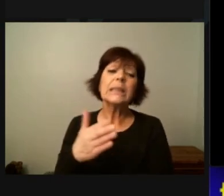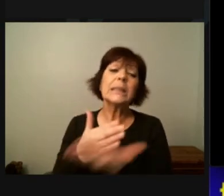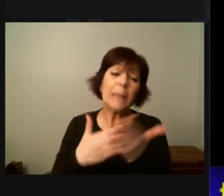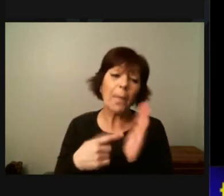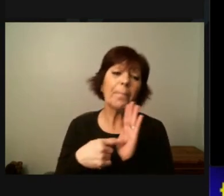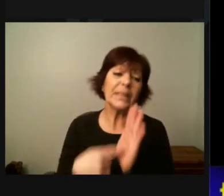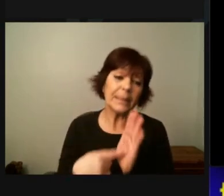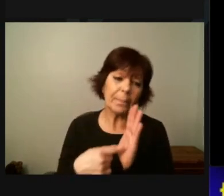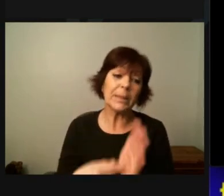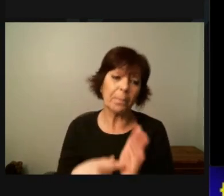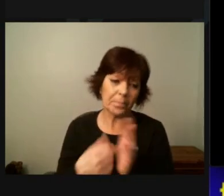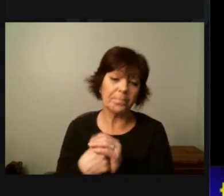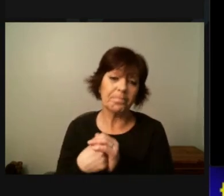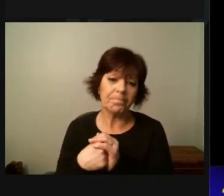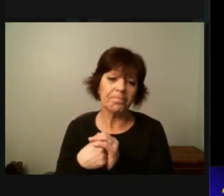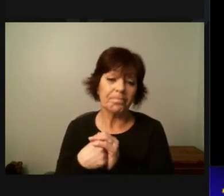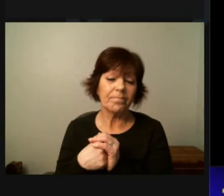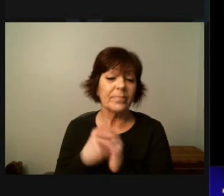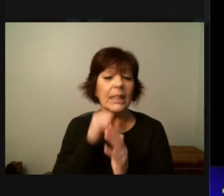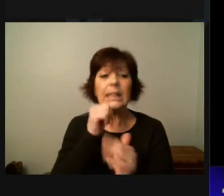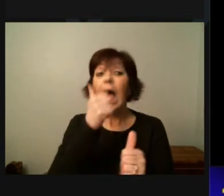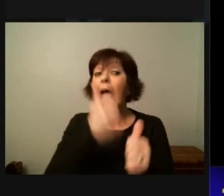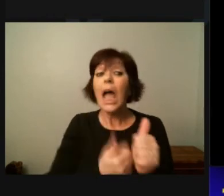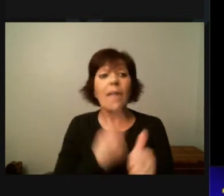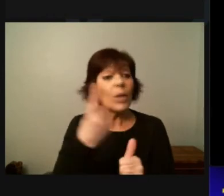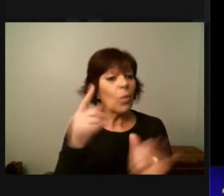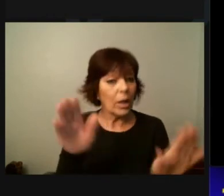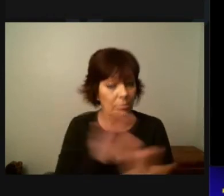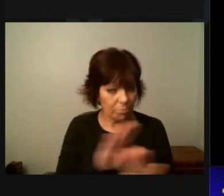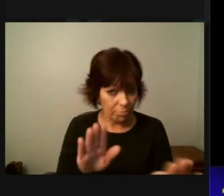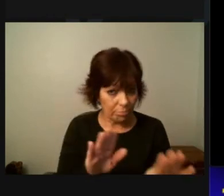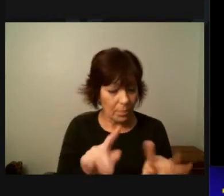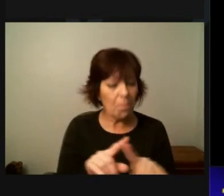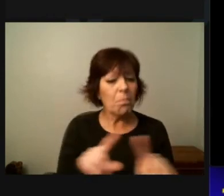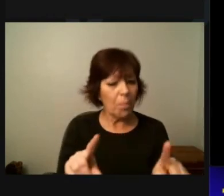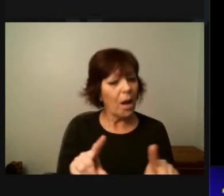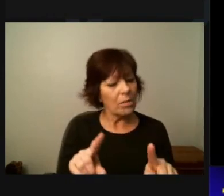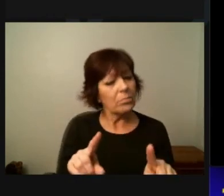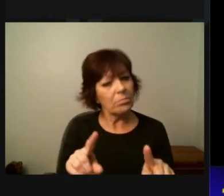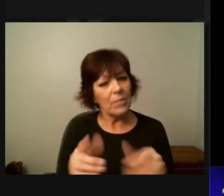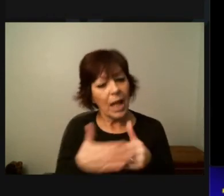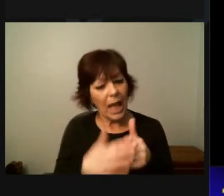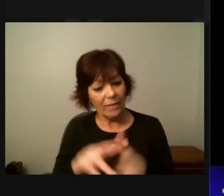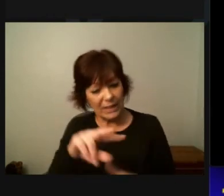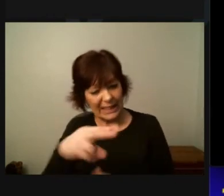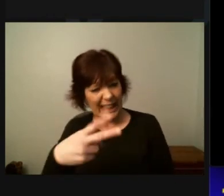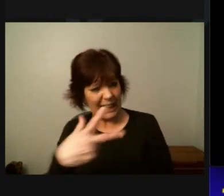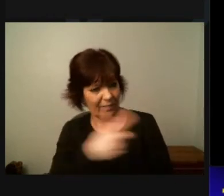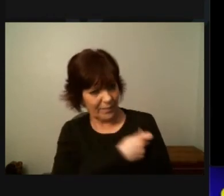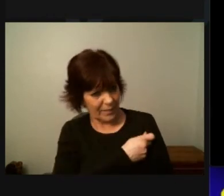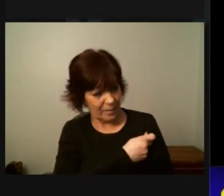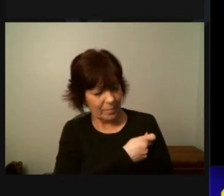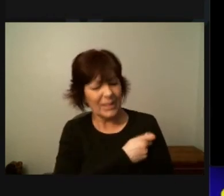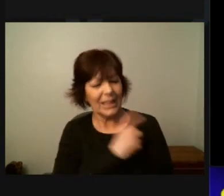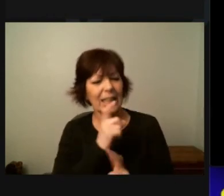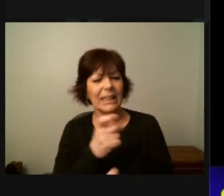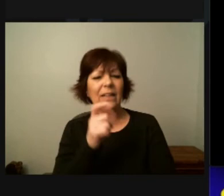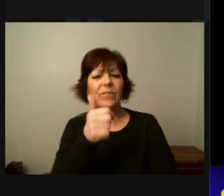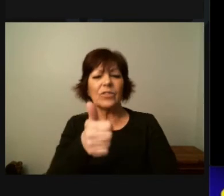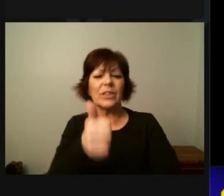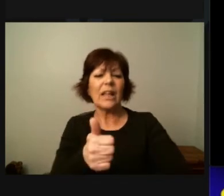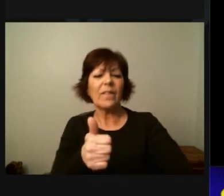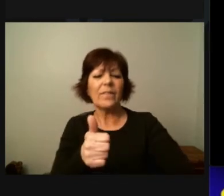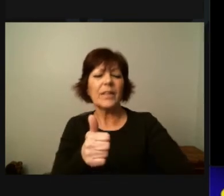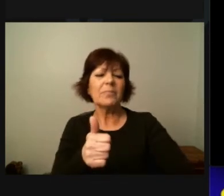and symptoms. Again, not everybody gets them, but after your second vaccine, you want to give yourself lots of